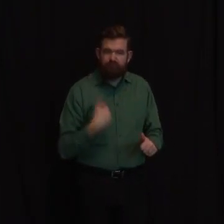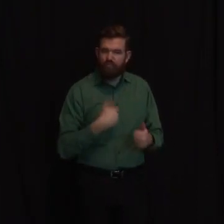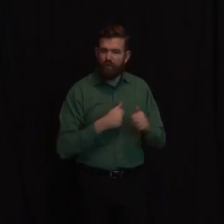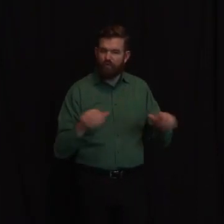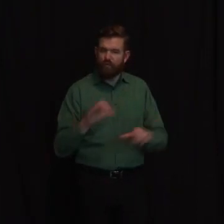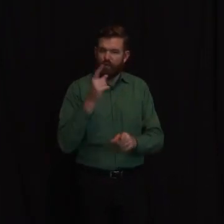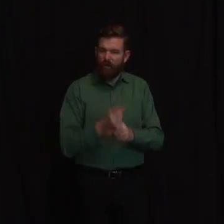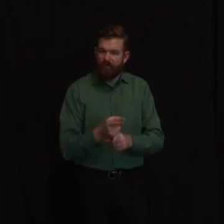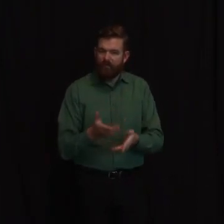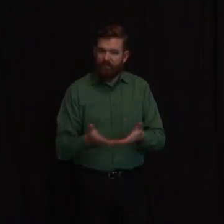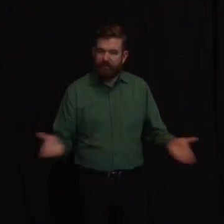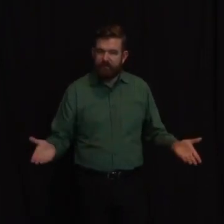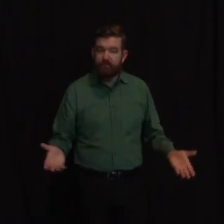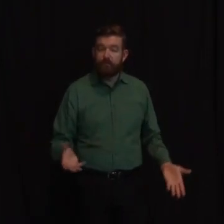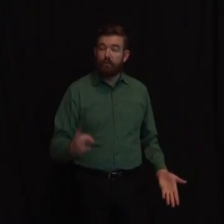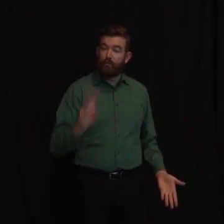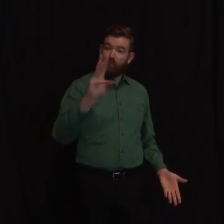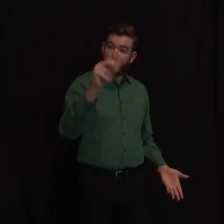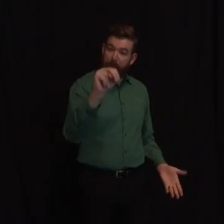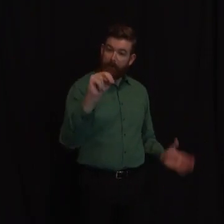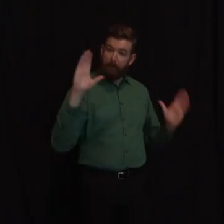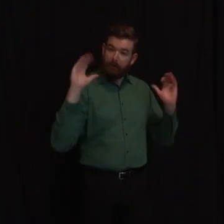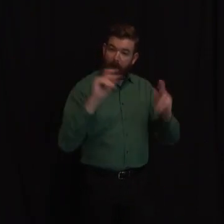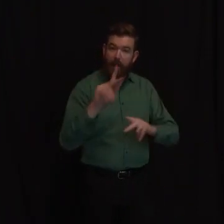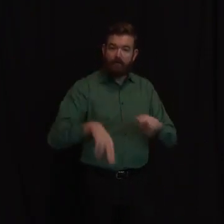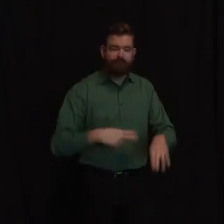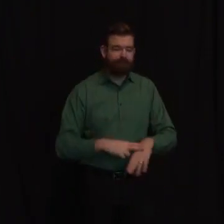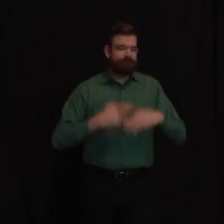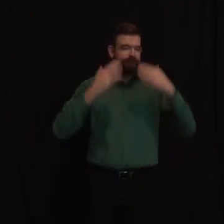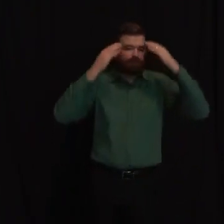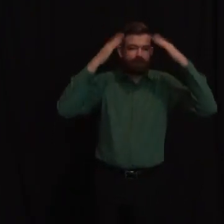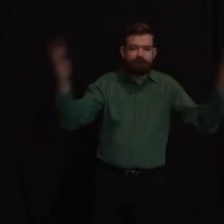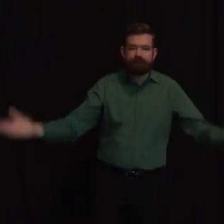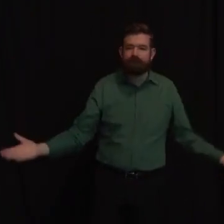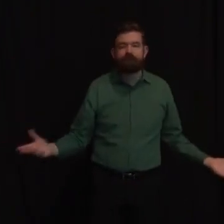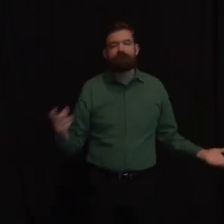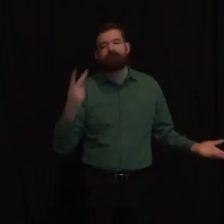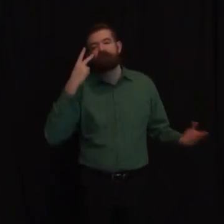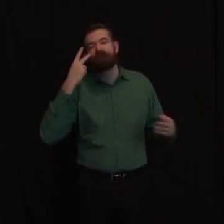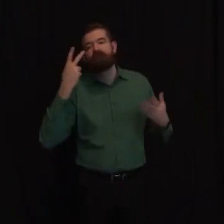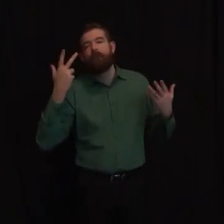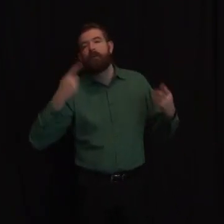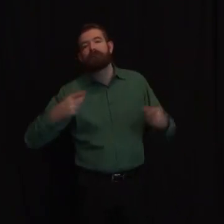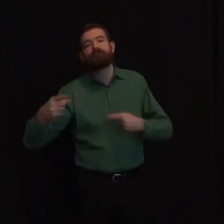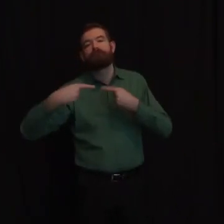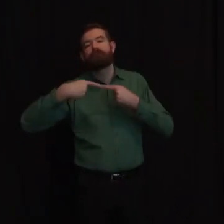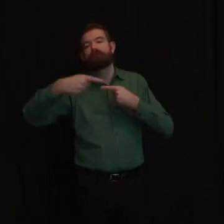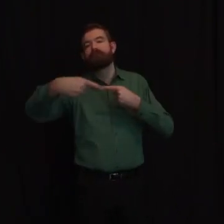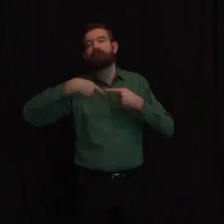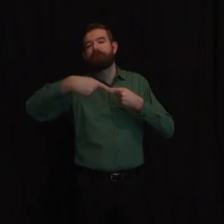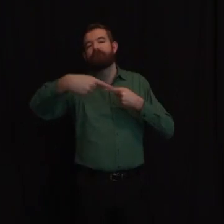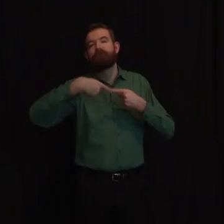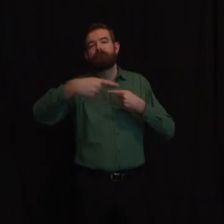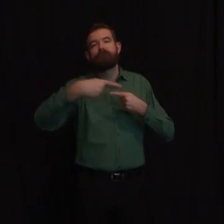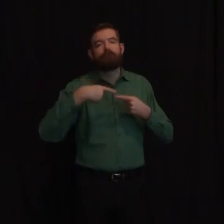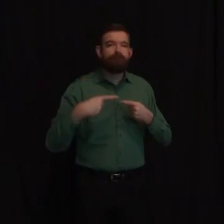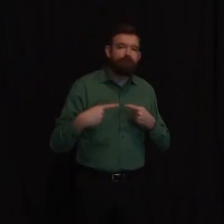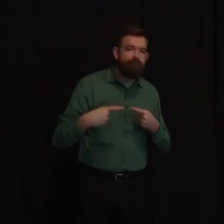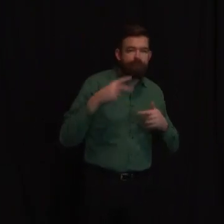say we know what the program needs to look like. I think we just don't know. I can't give you a